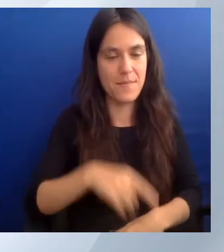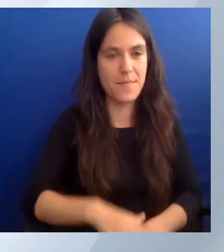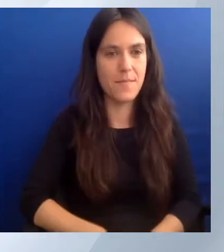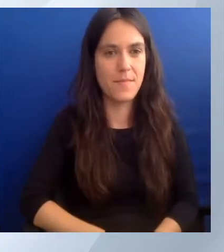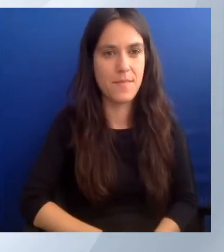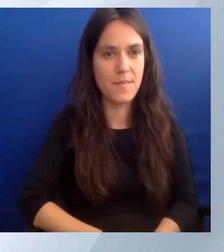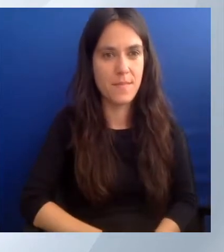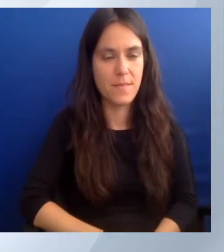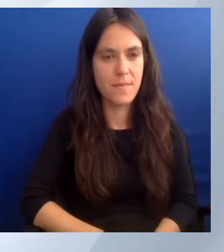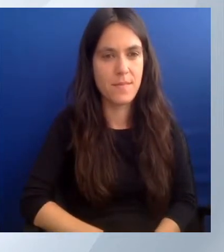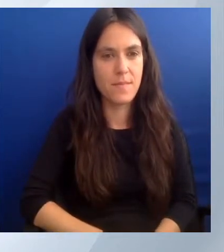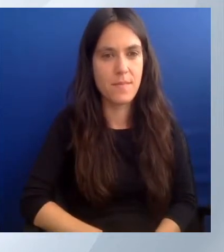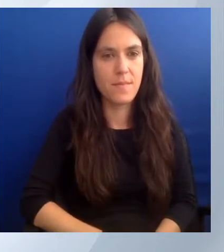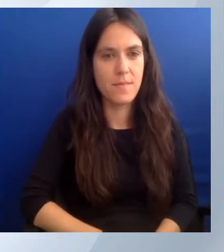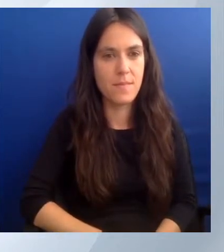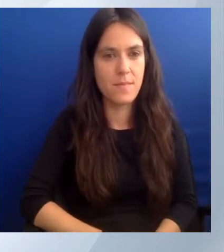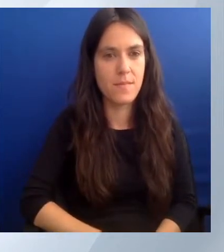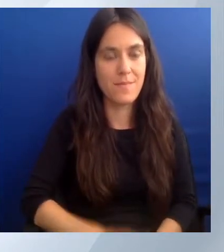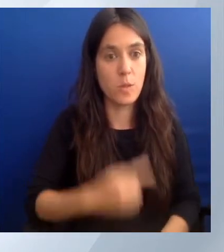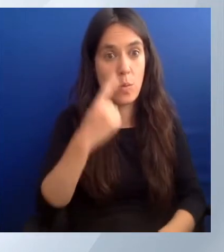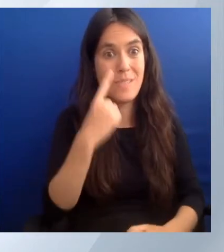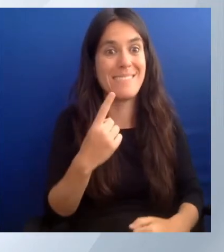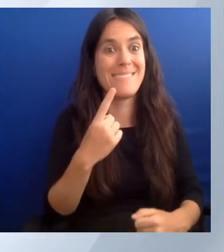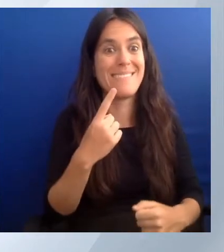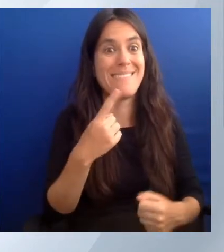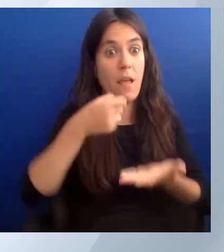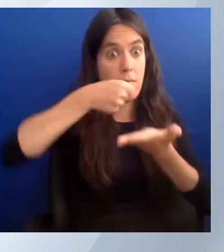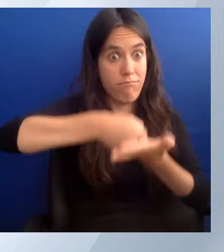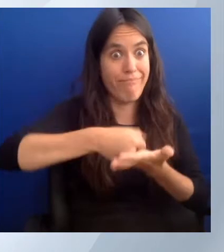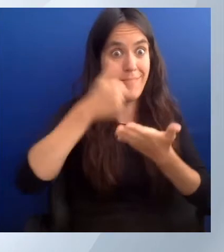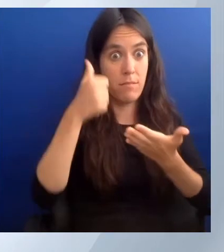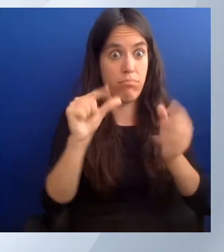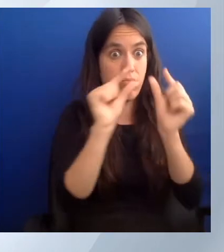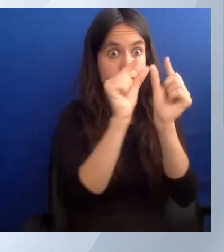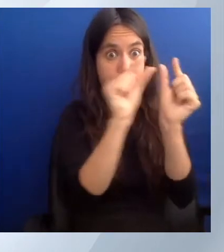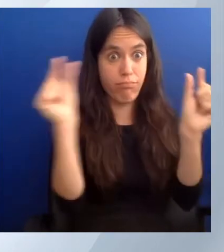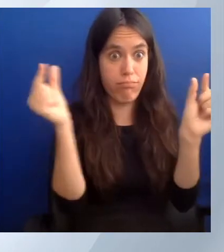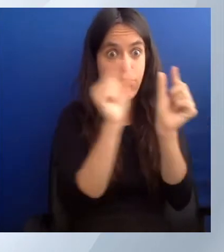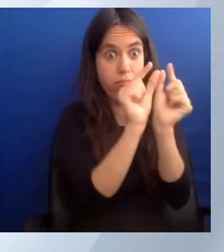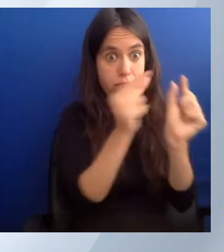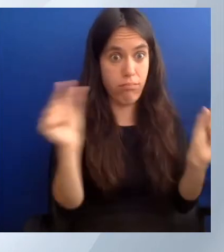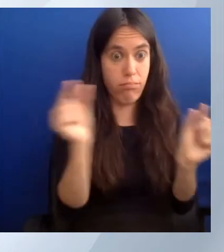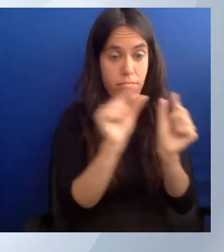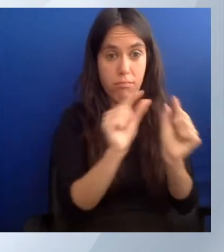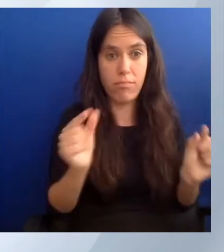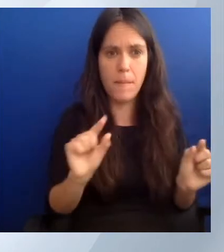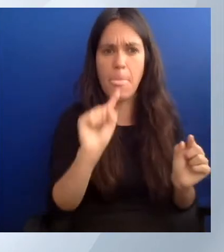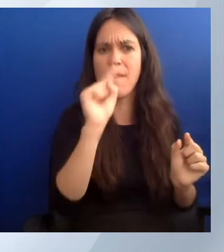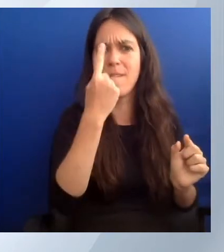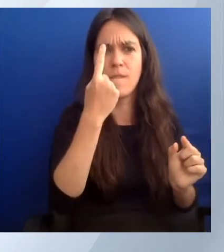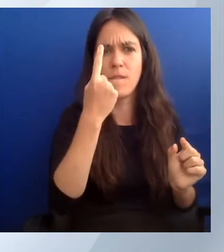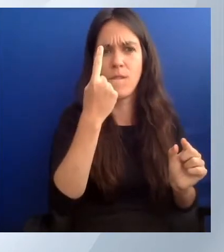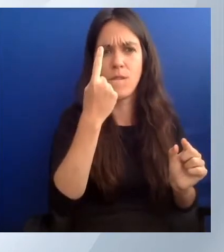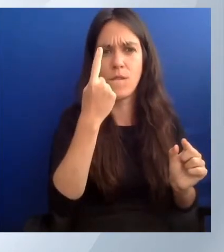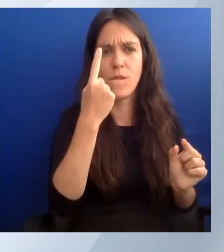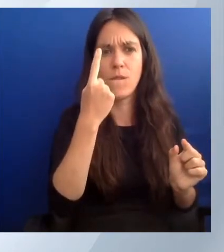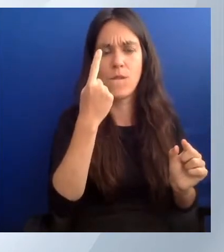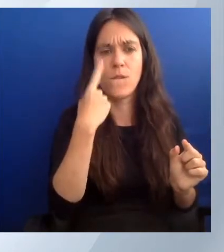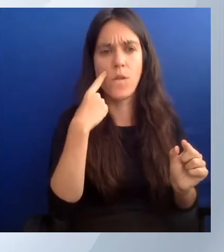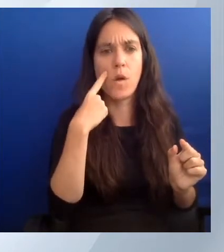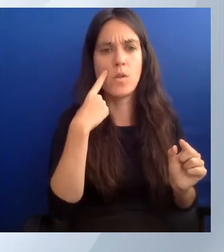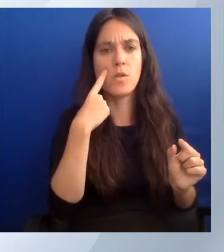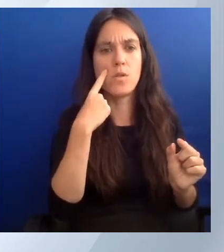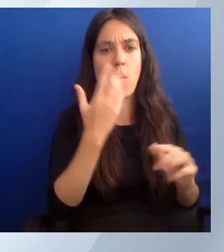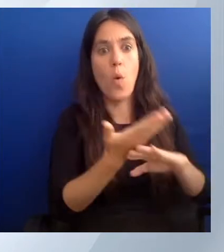We'll just make sure that our using statements are correct. The first one is just to call that new class that we've just created, just to get